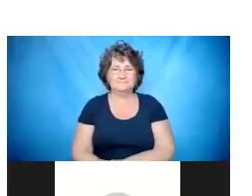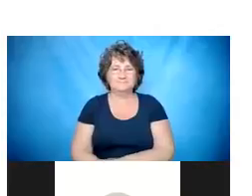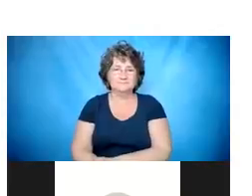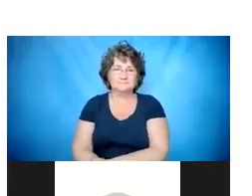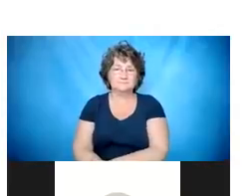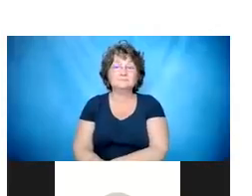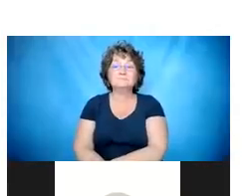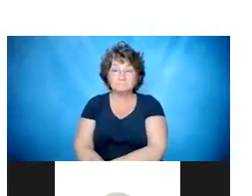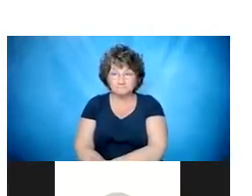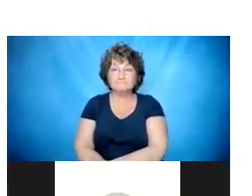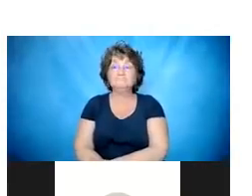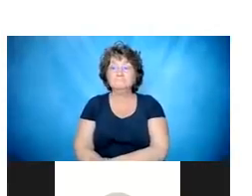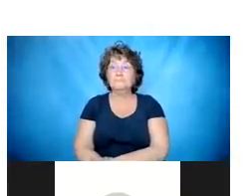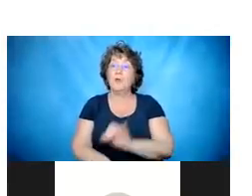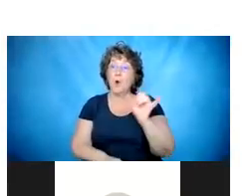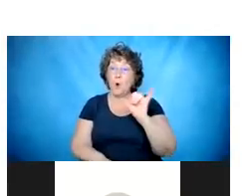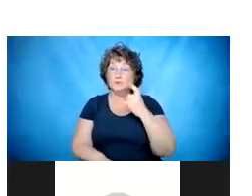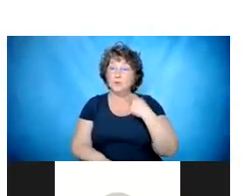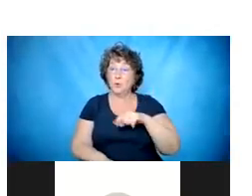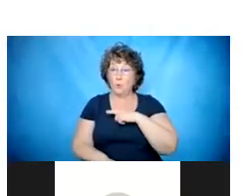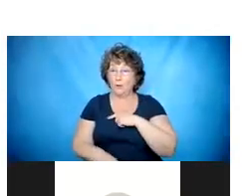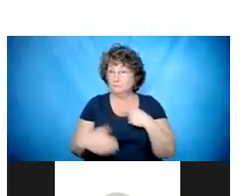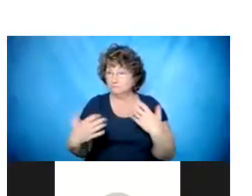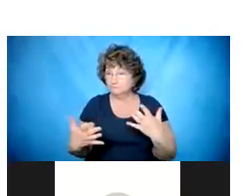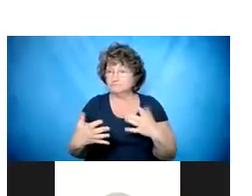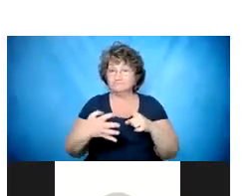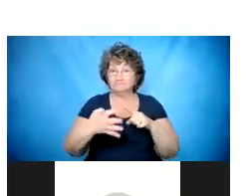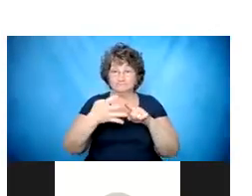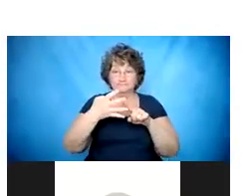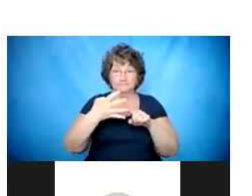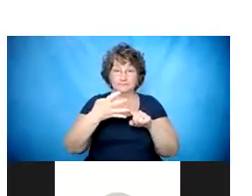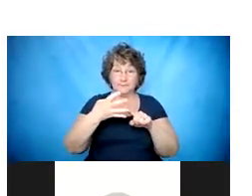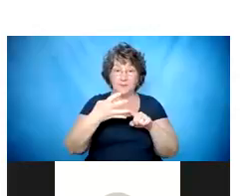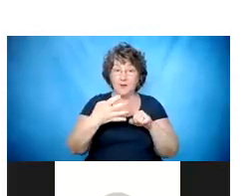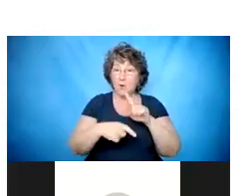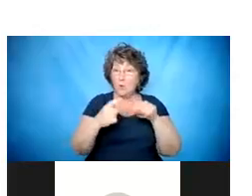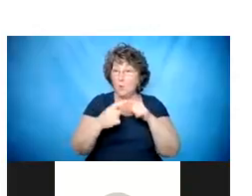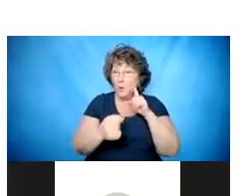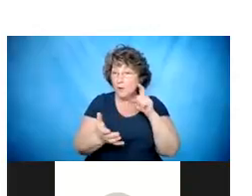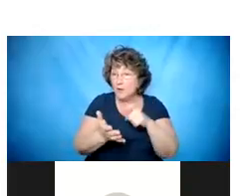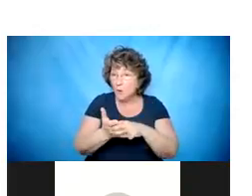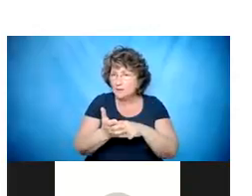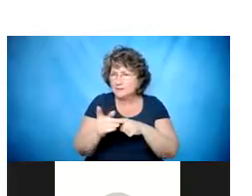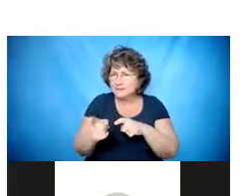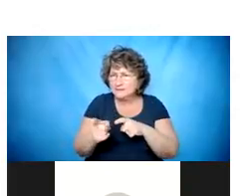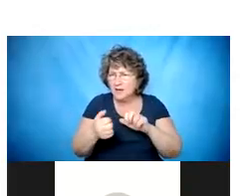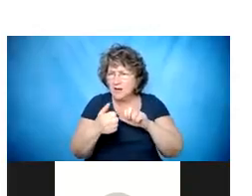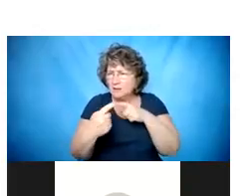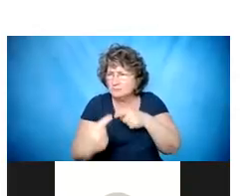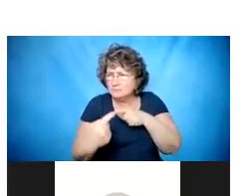Another thing that we also do is when we notice that there are issues related to